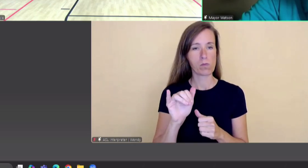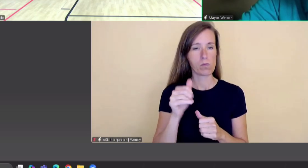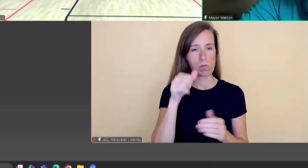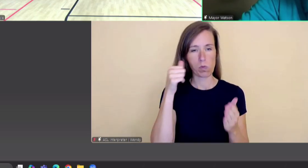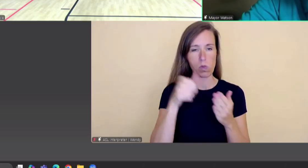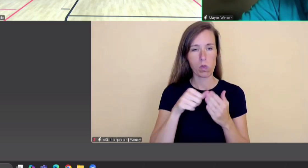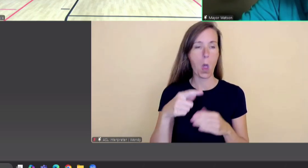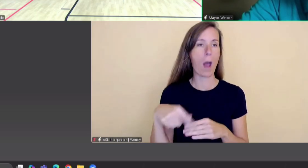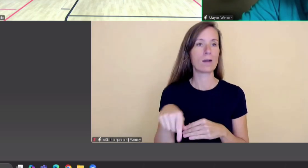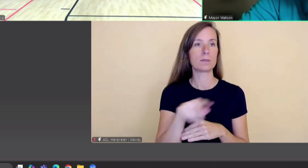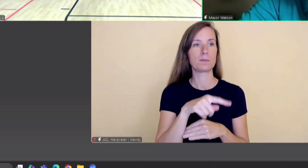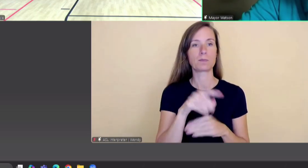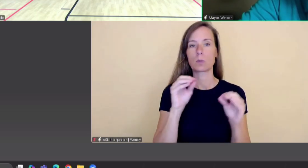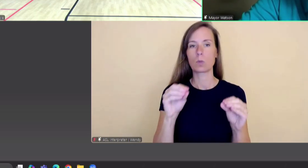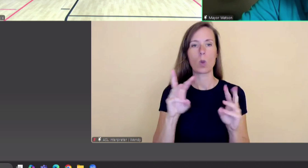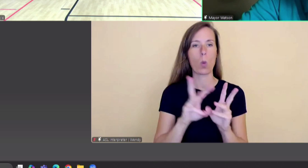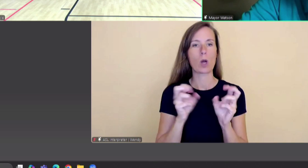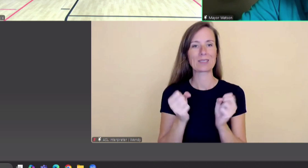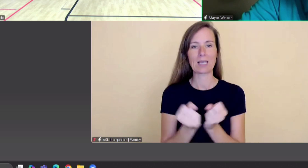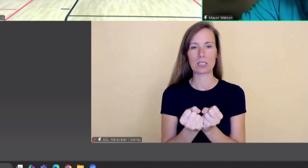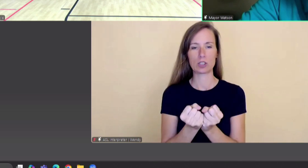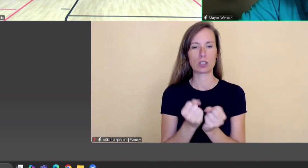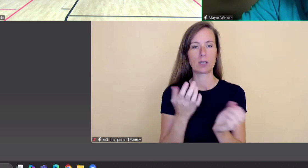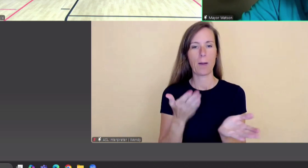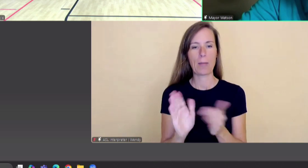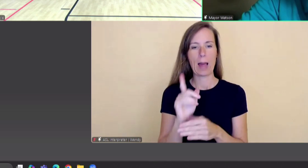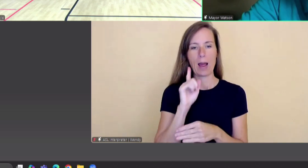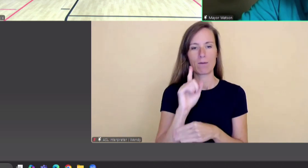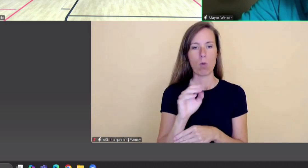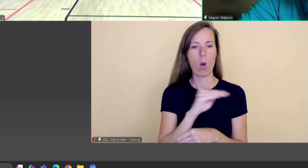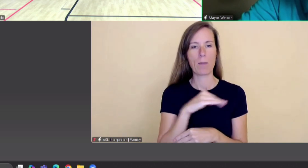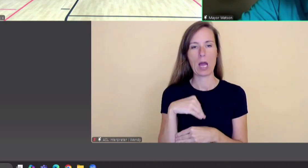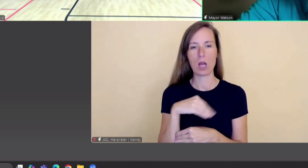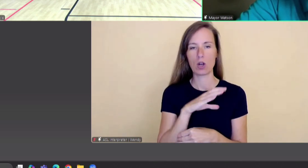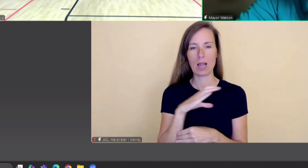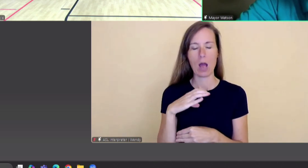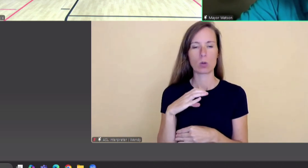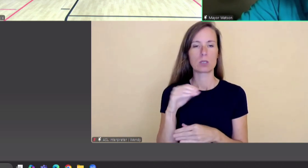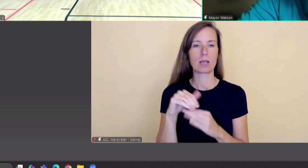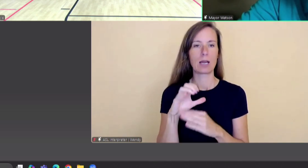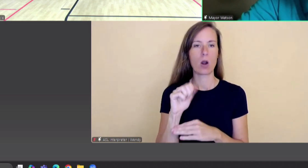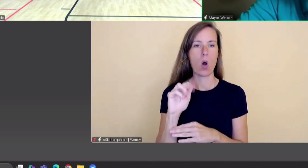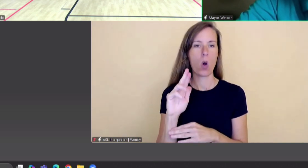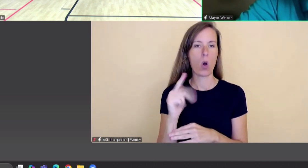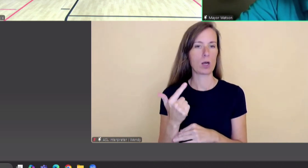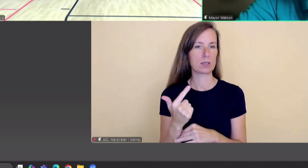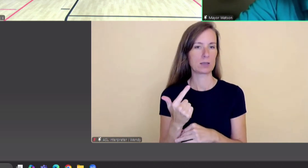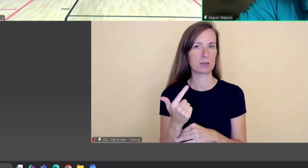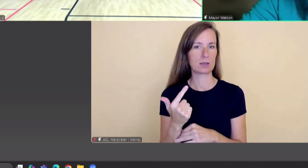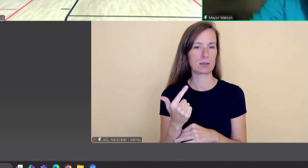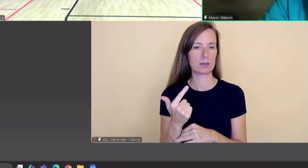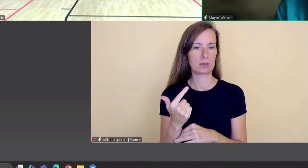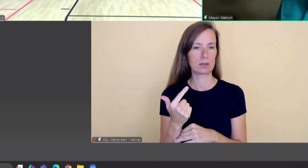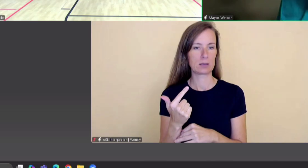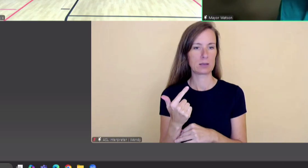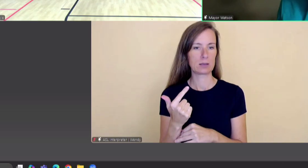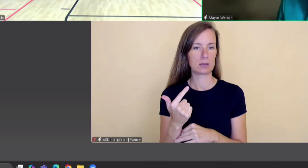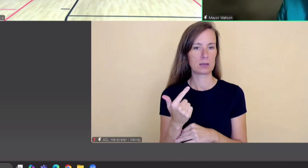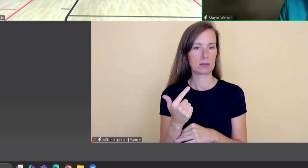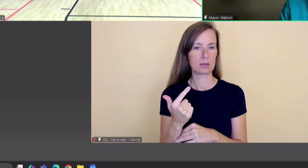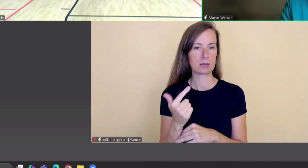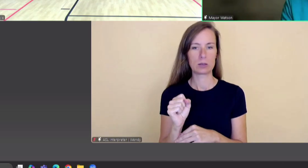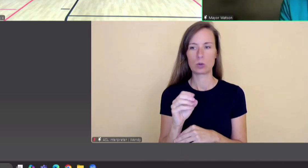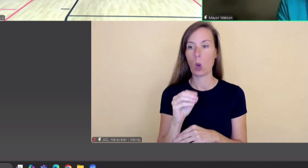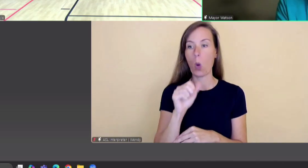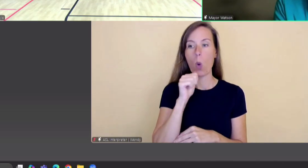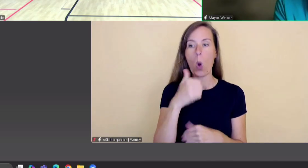there is no work session planned for Mayor and Council in August, so we will not be meeting in a regular meeting